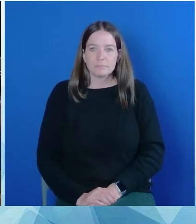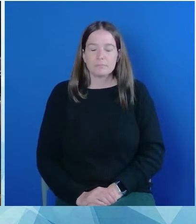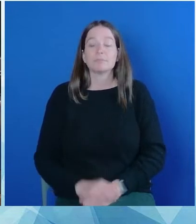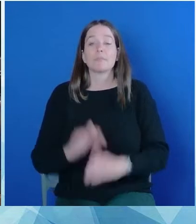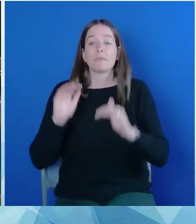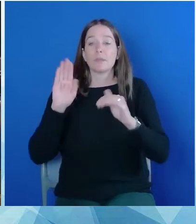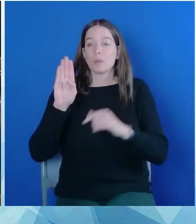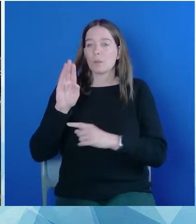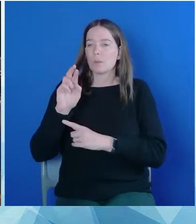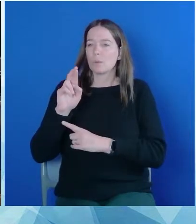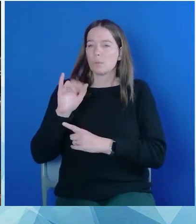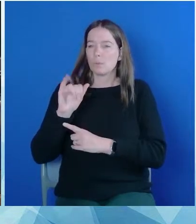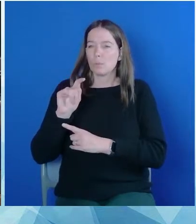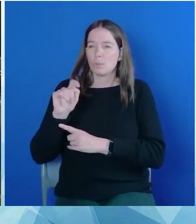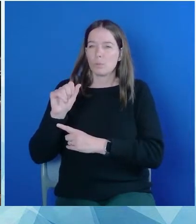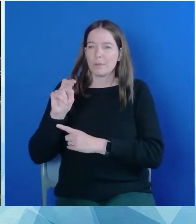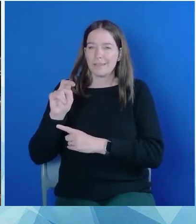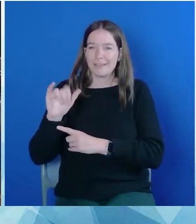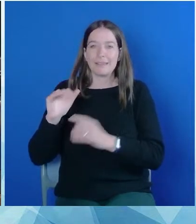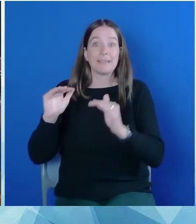Next up to speak is Amy Young.